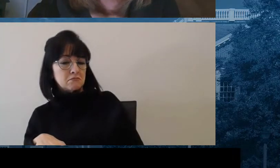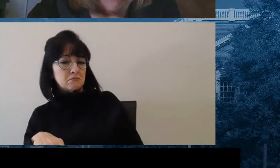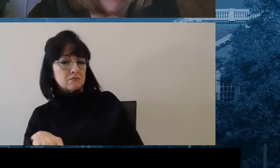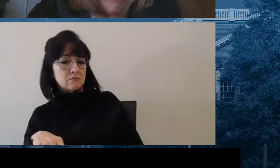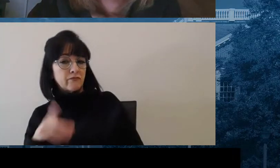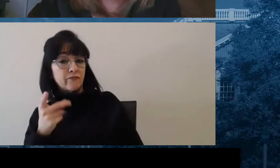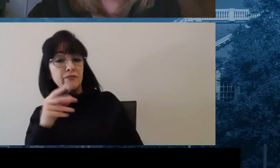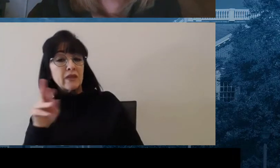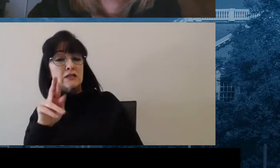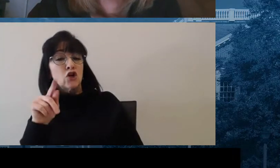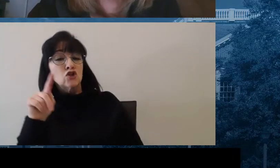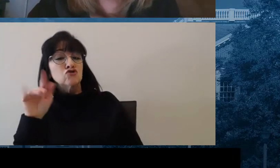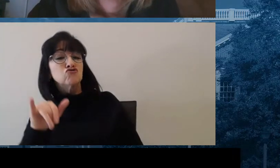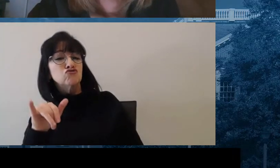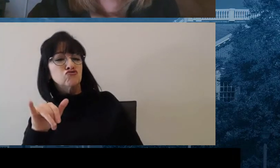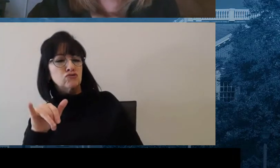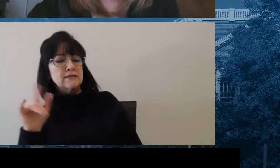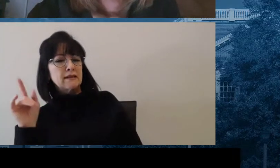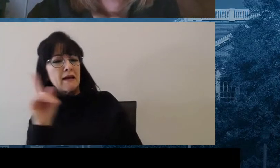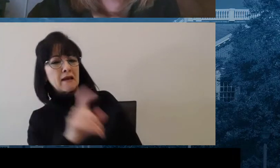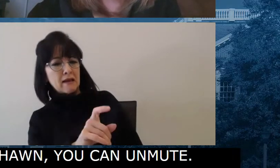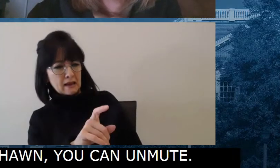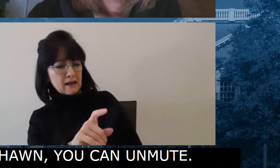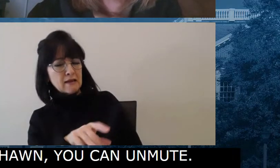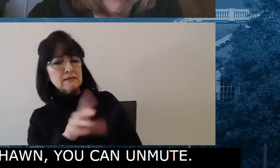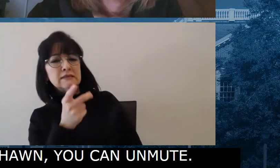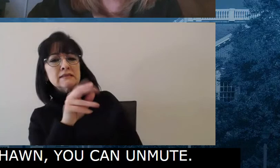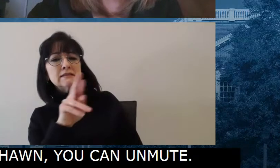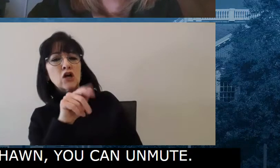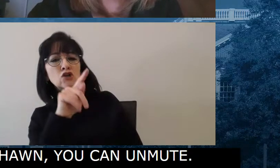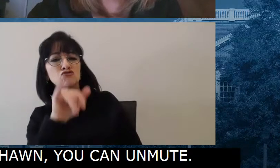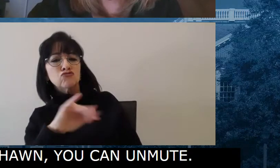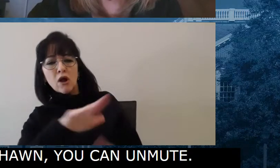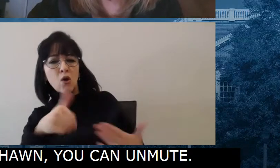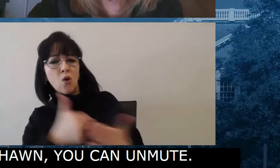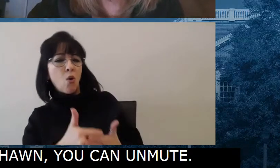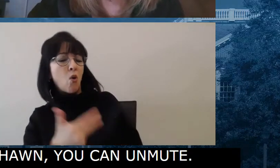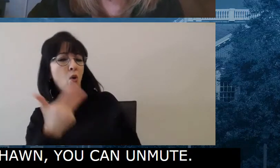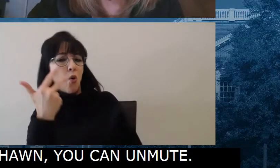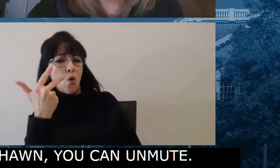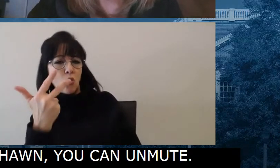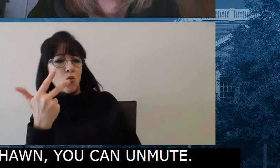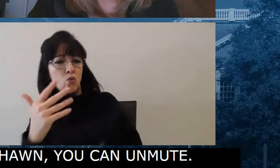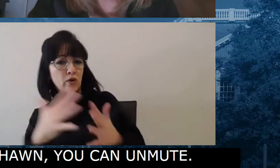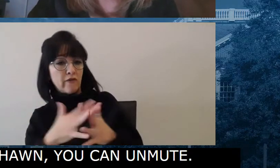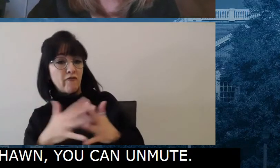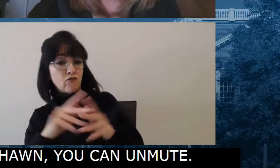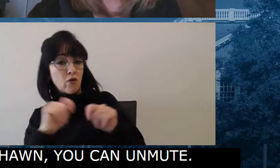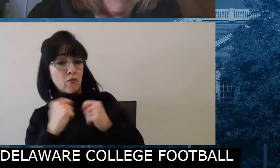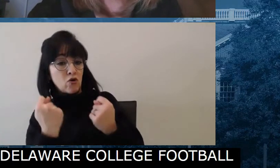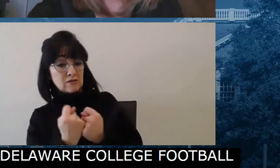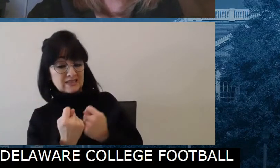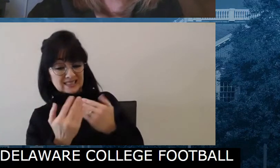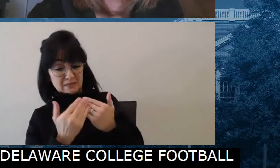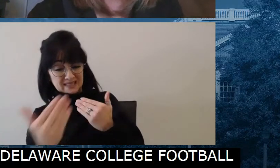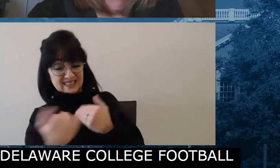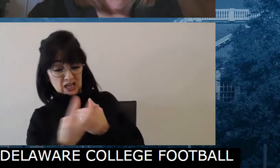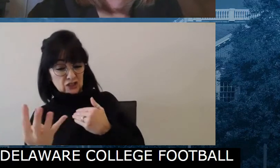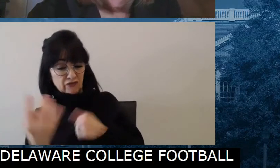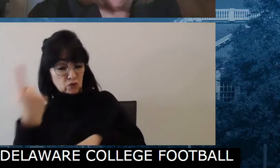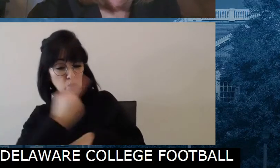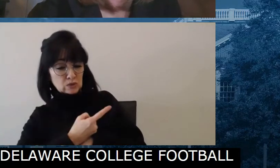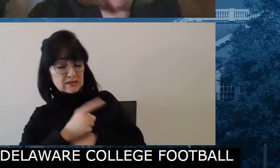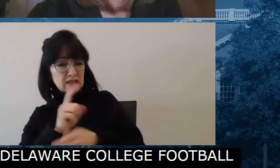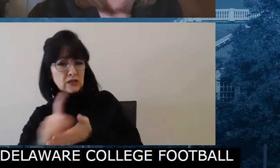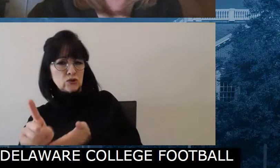Dr. Rattay, all 3 Delaware college football teams, along with the DIAA Winter Sports, have their competitions over the next few days and weeks.